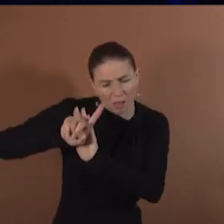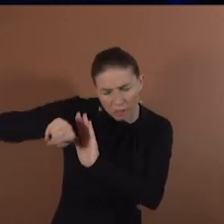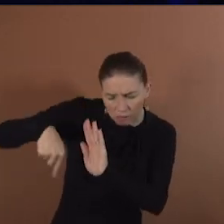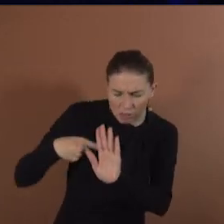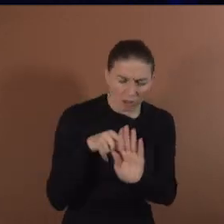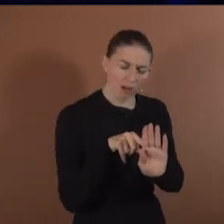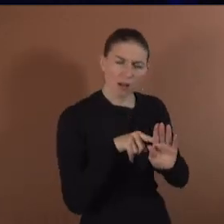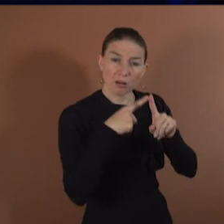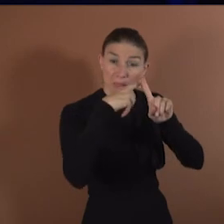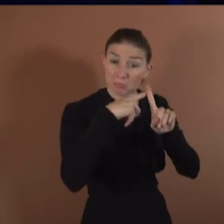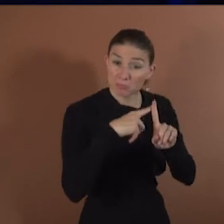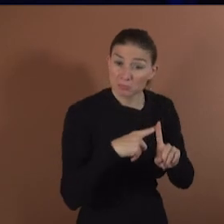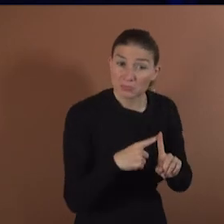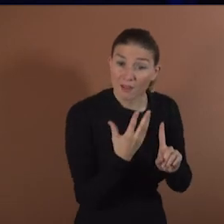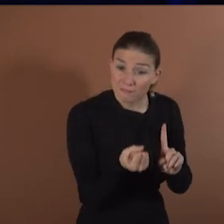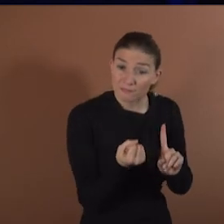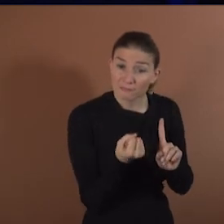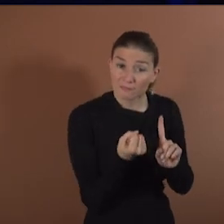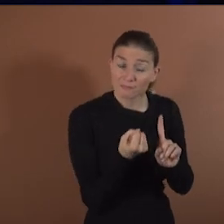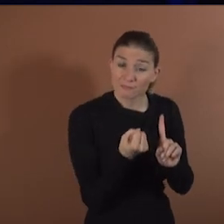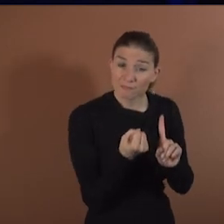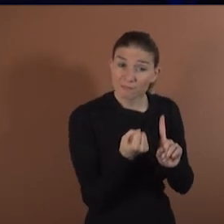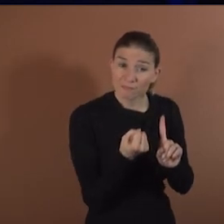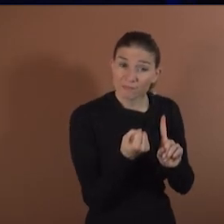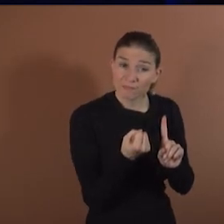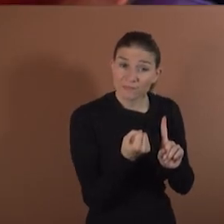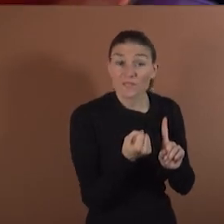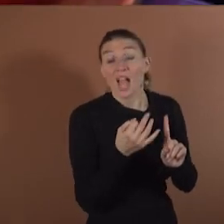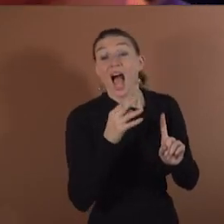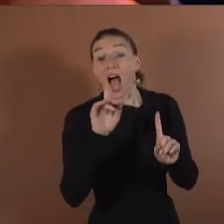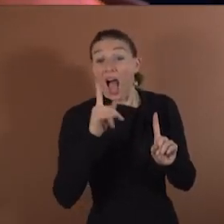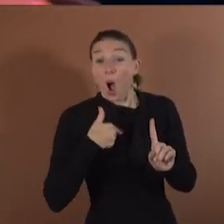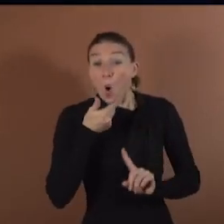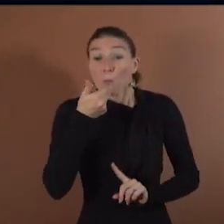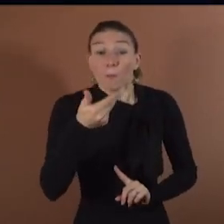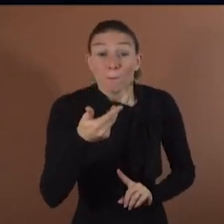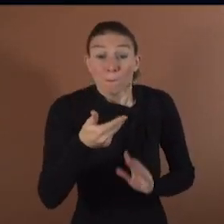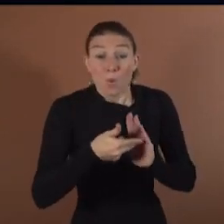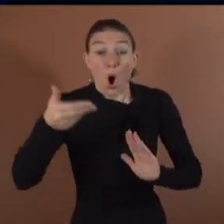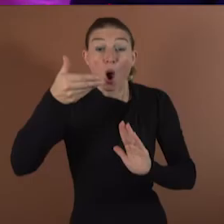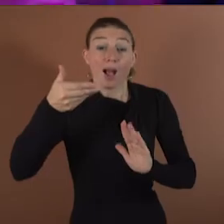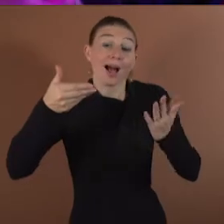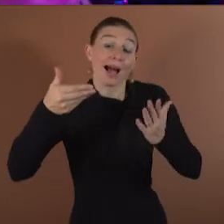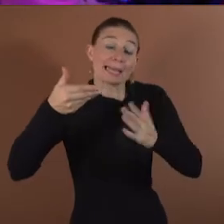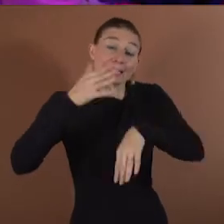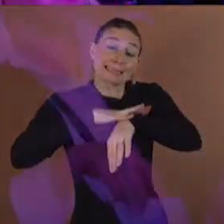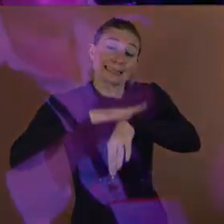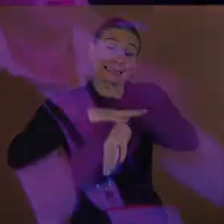I can't because I've run out of time. So it'll have to wait for the next time. But thank you so much for listening.